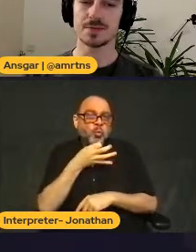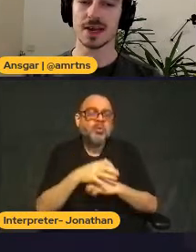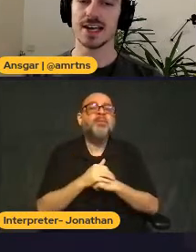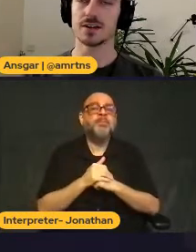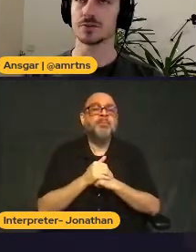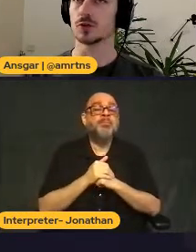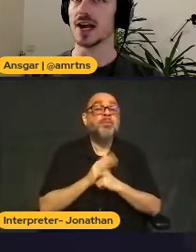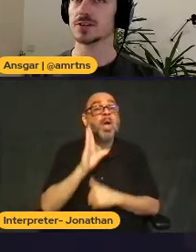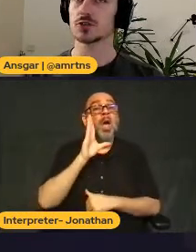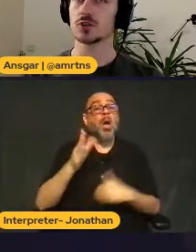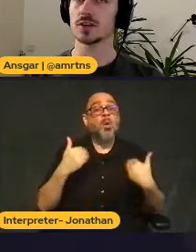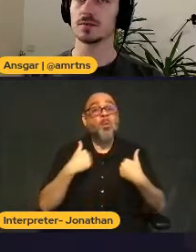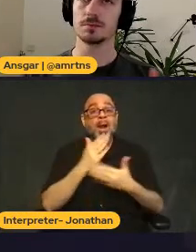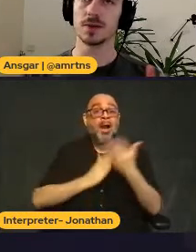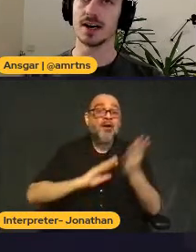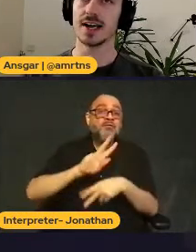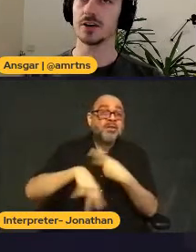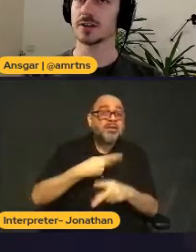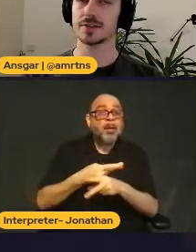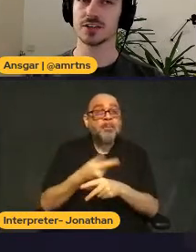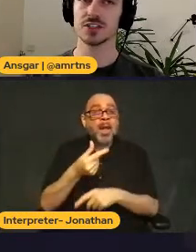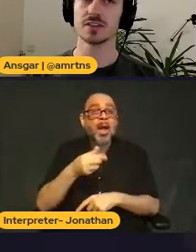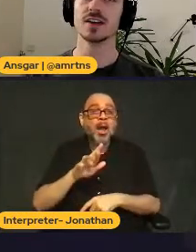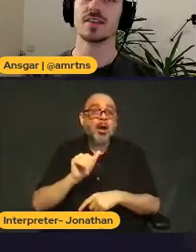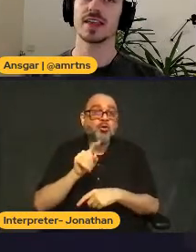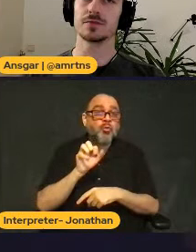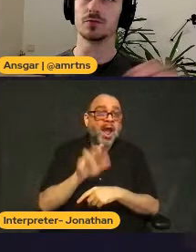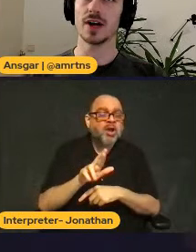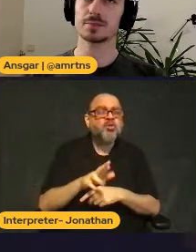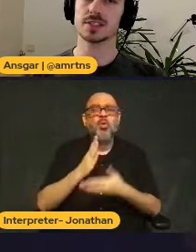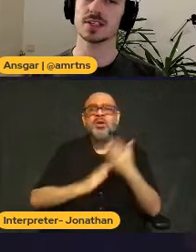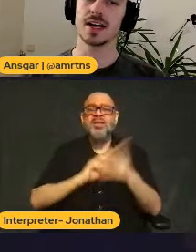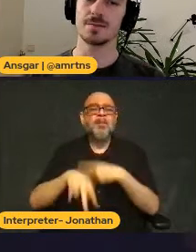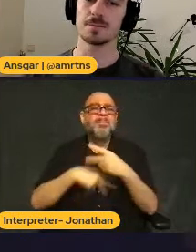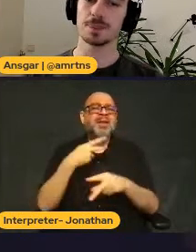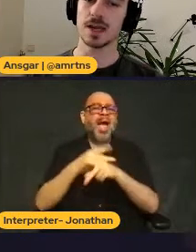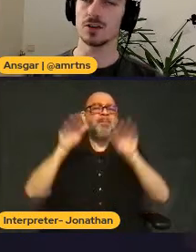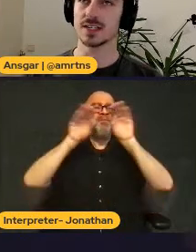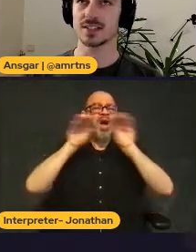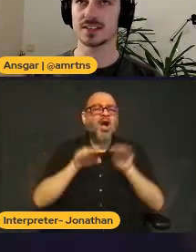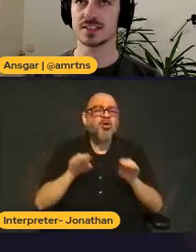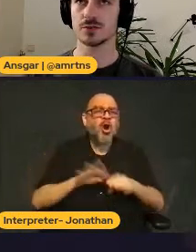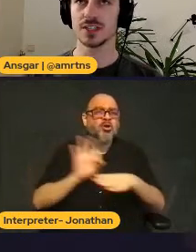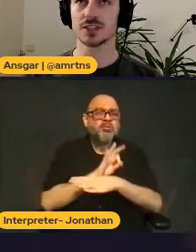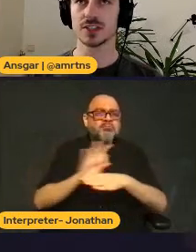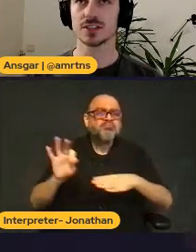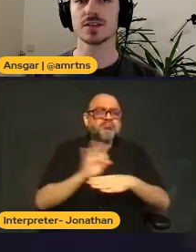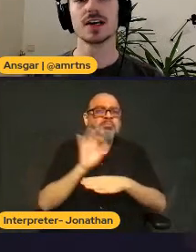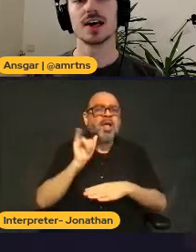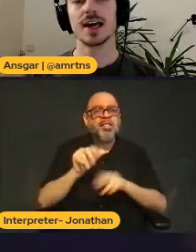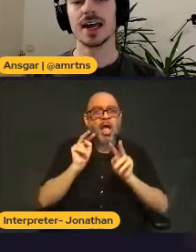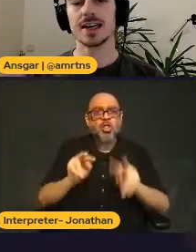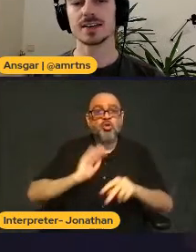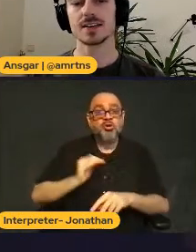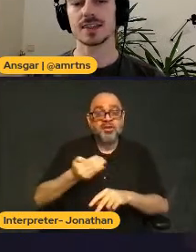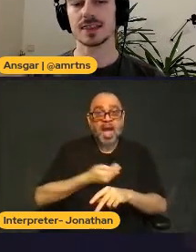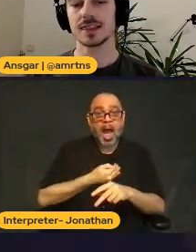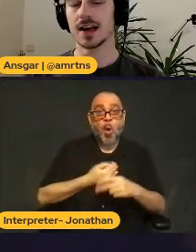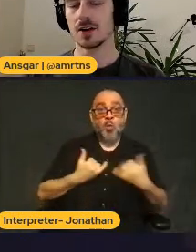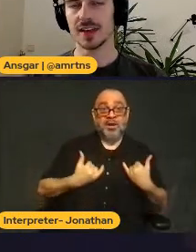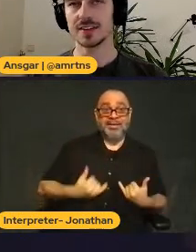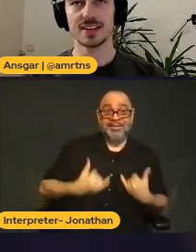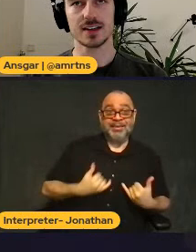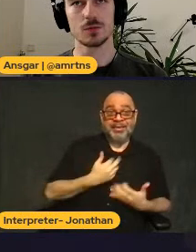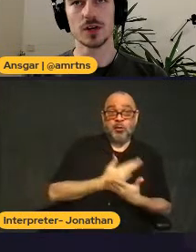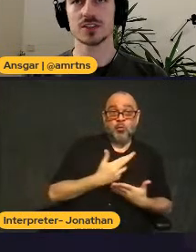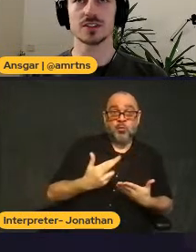be some kind of grantor higher order function that wraps our existing resource, and